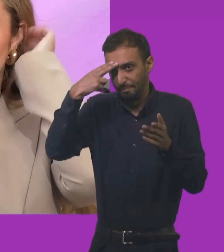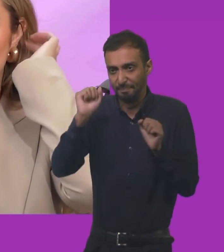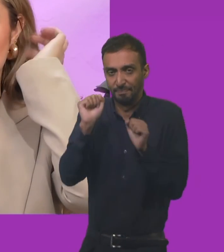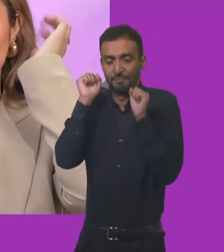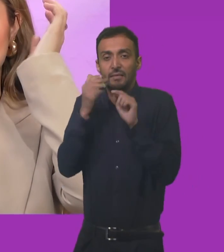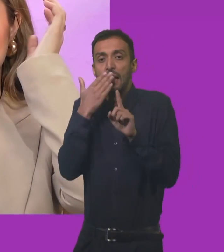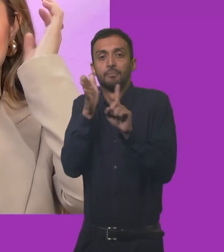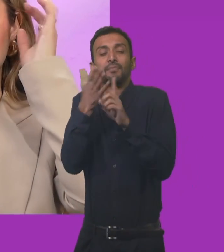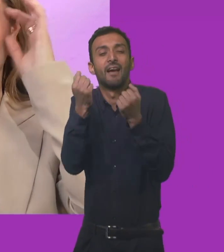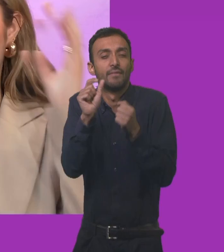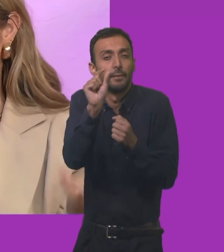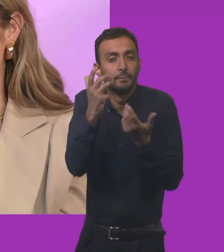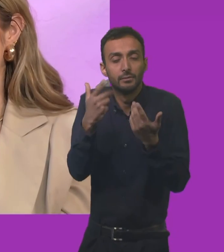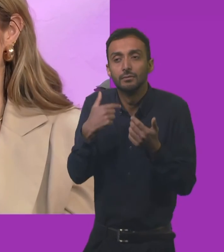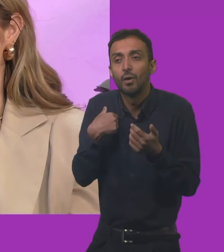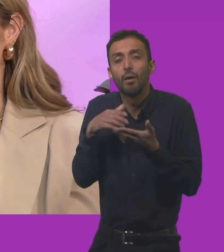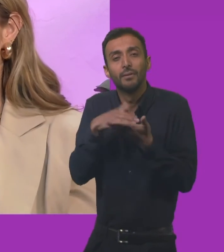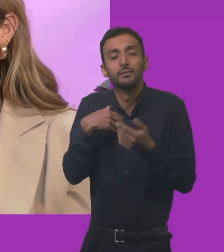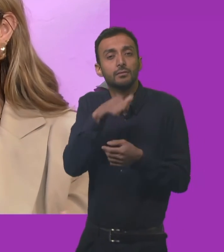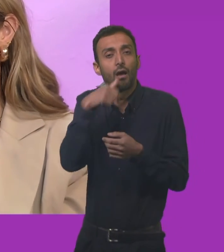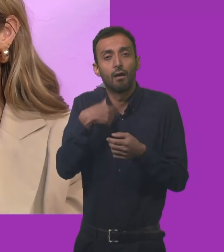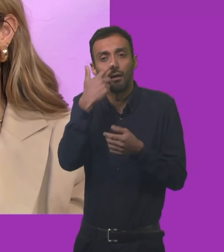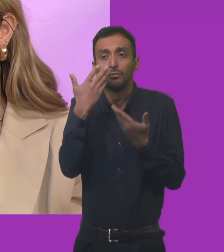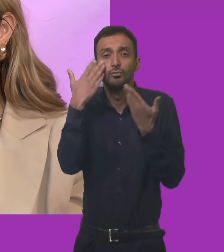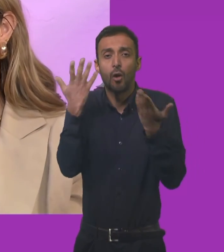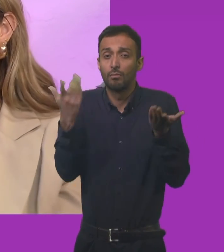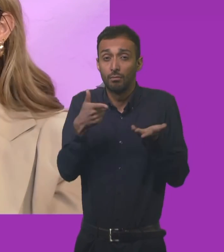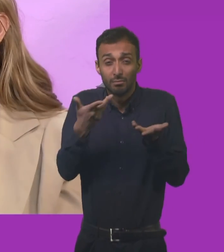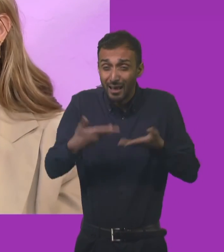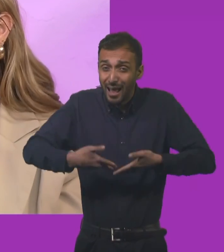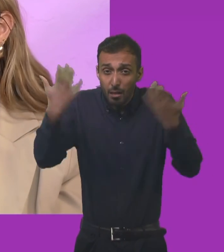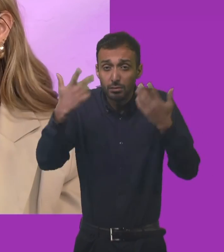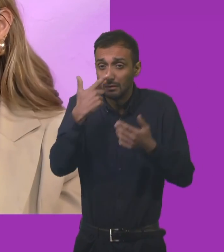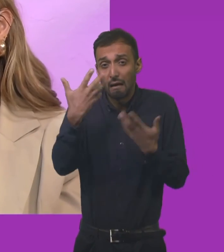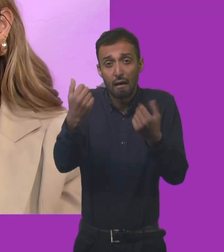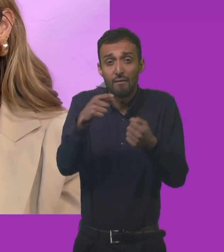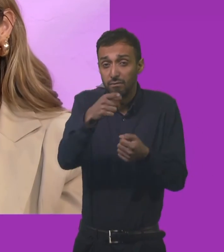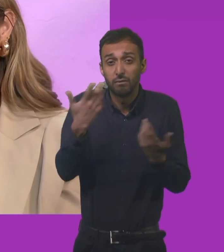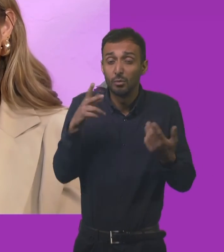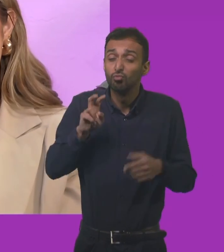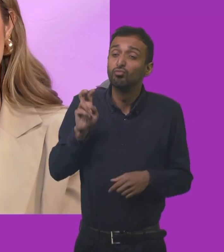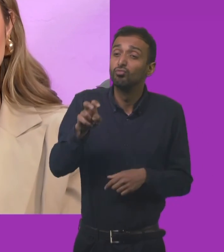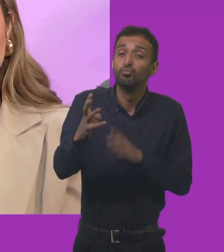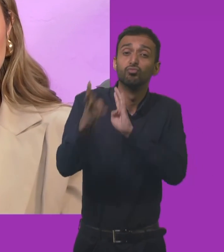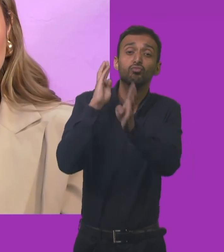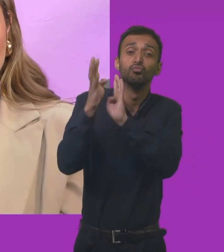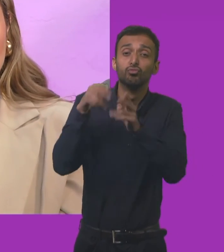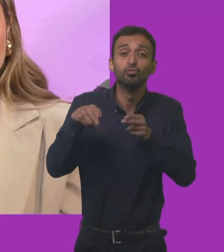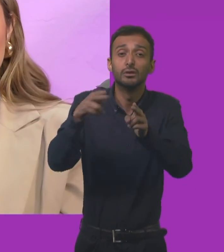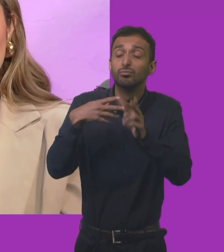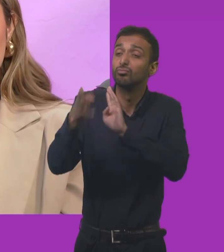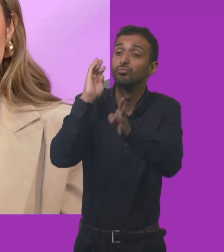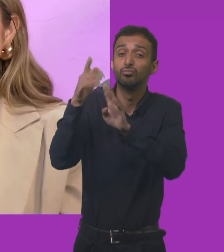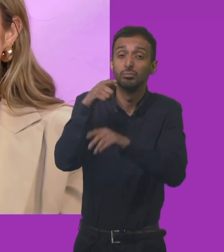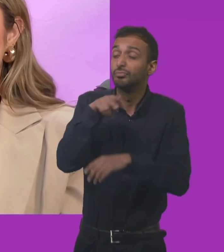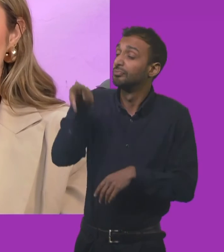people that anyone can have a stoma. Like you could see someone on the street and you would have no idea what they're going through. But